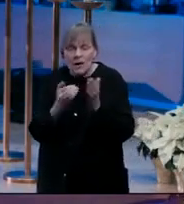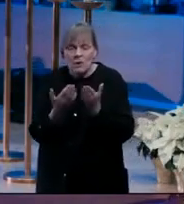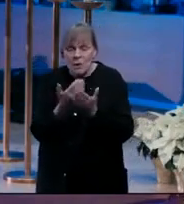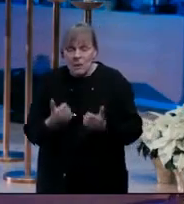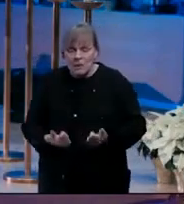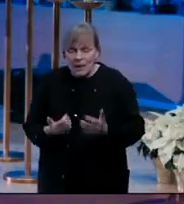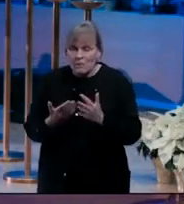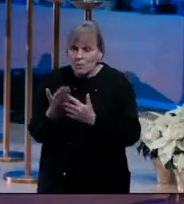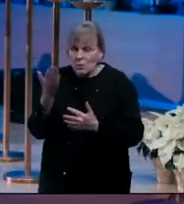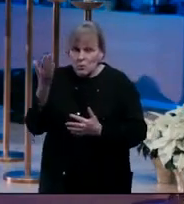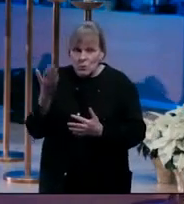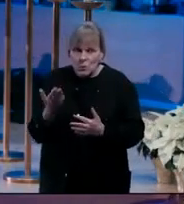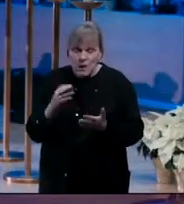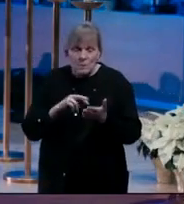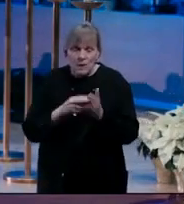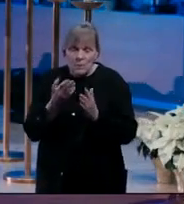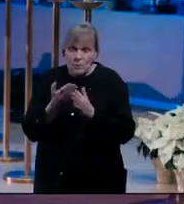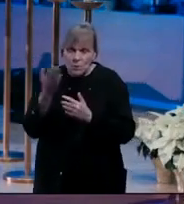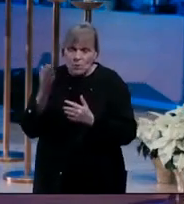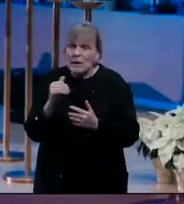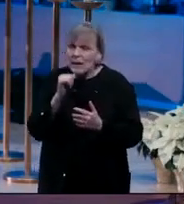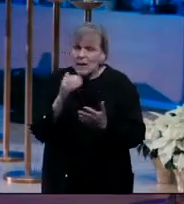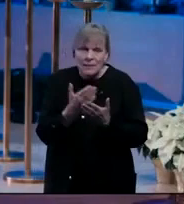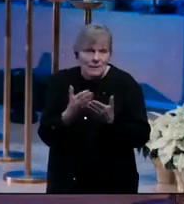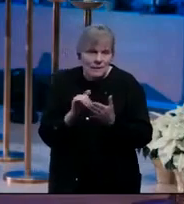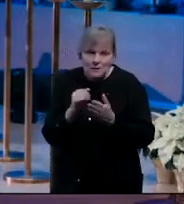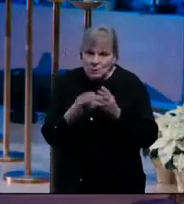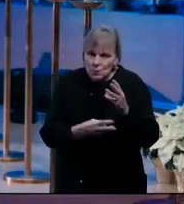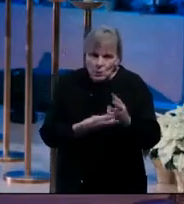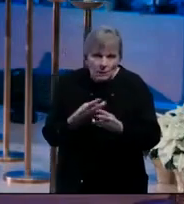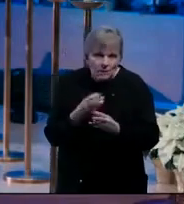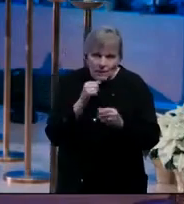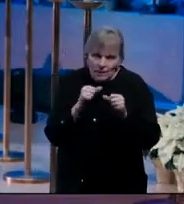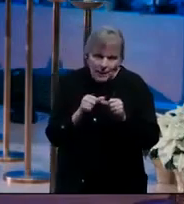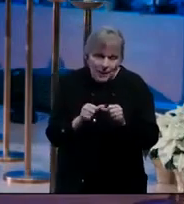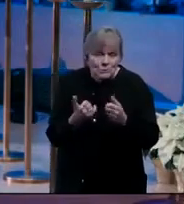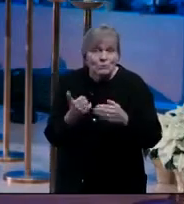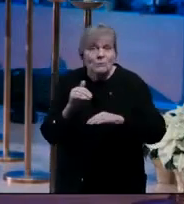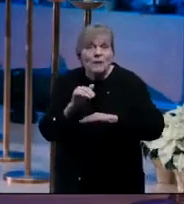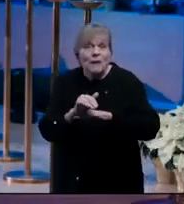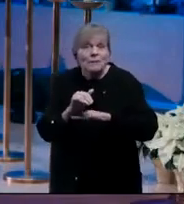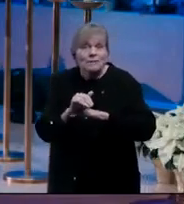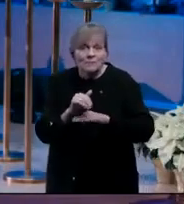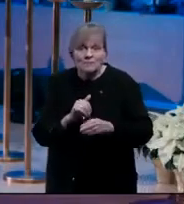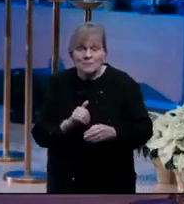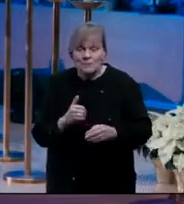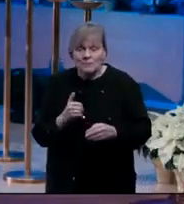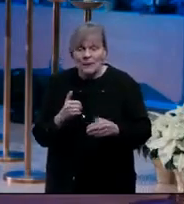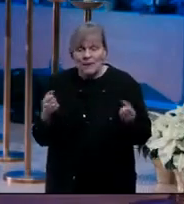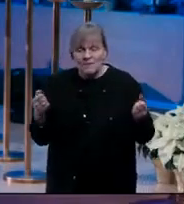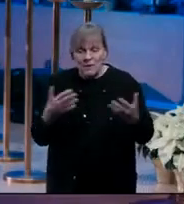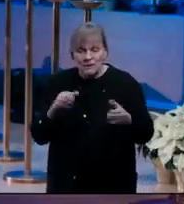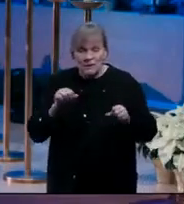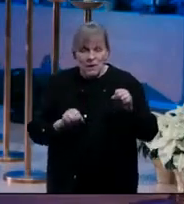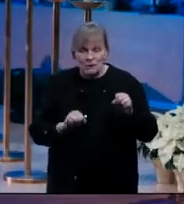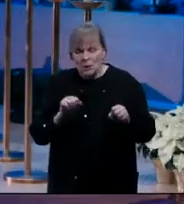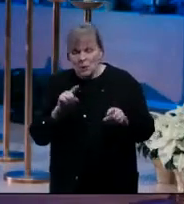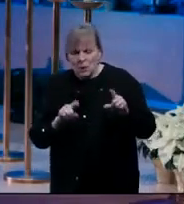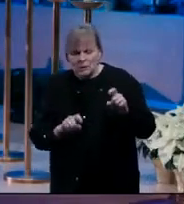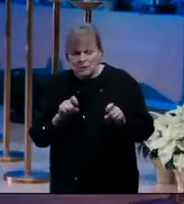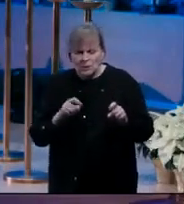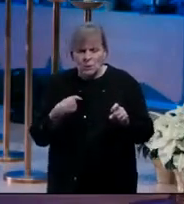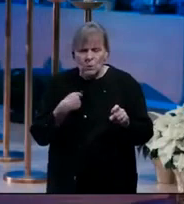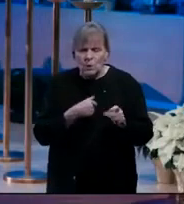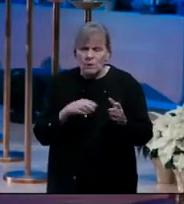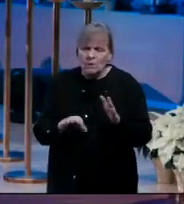in you and real meaning in you, not in the things of this world. They don't last. And so tonight, we bring our fears, our doubts, our questions, and we